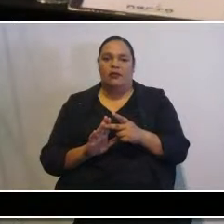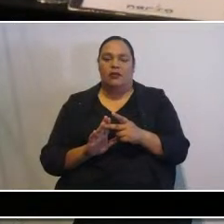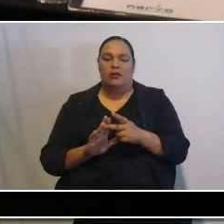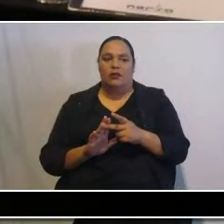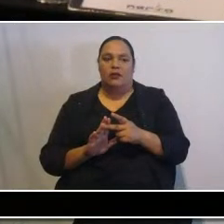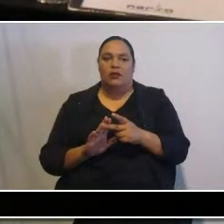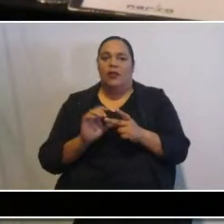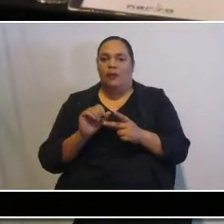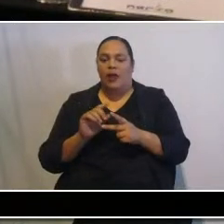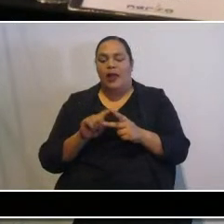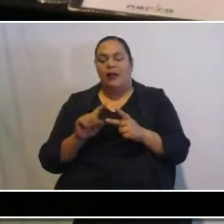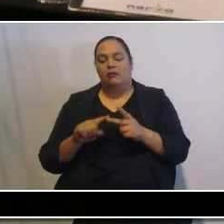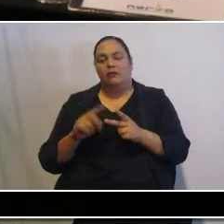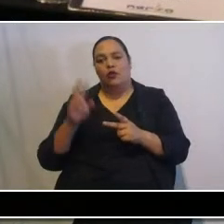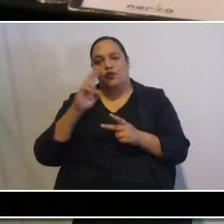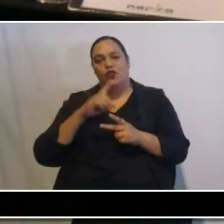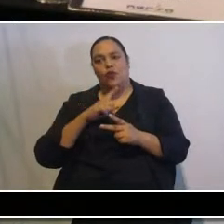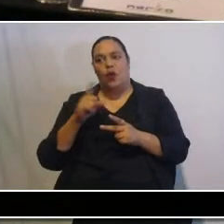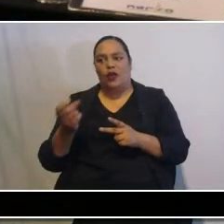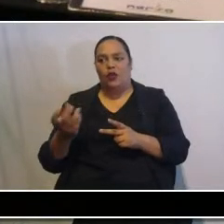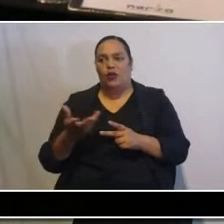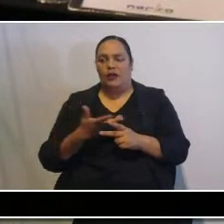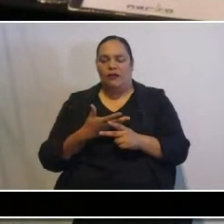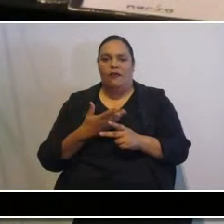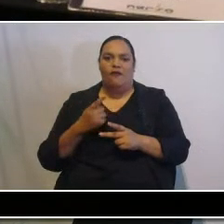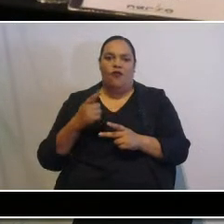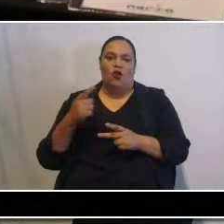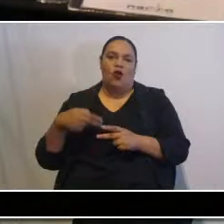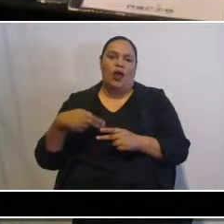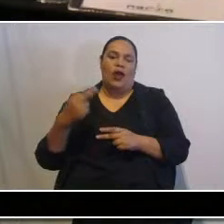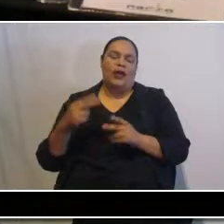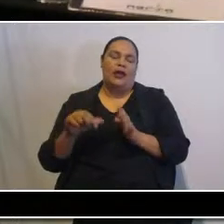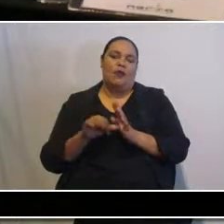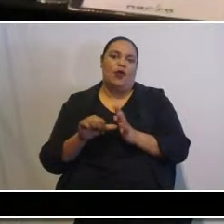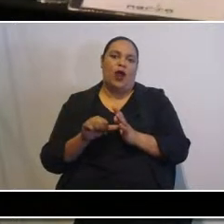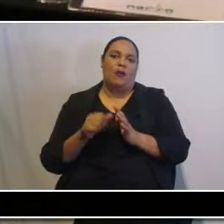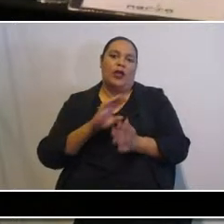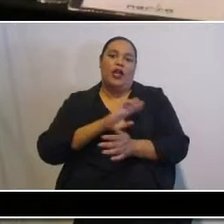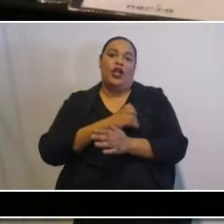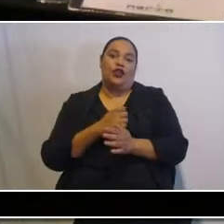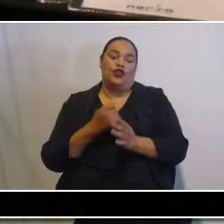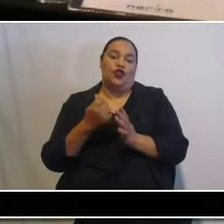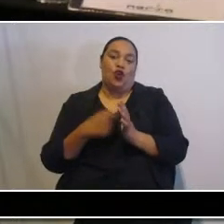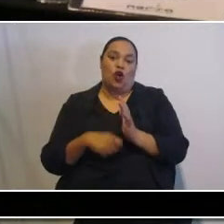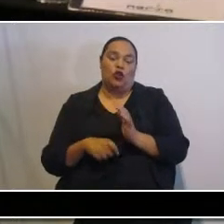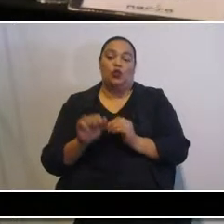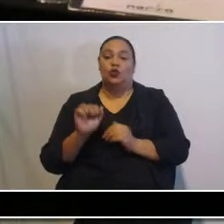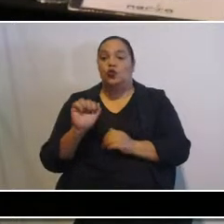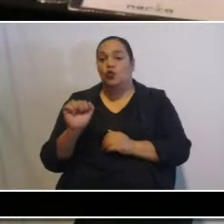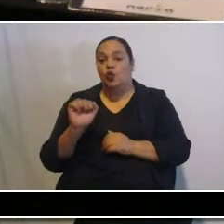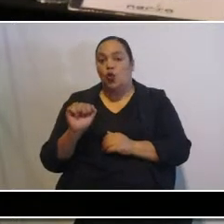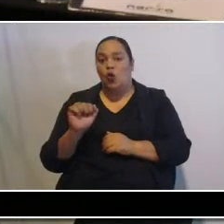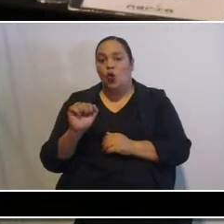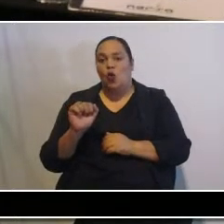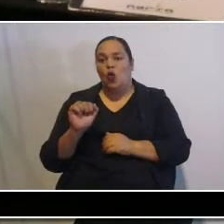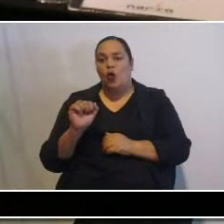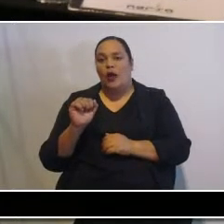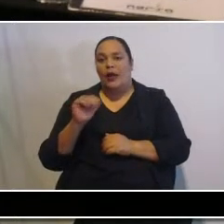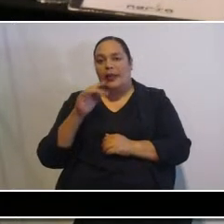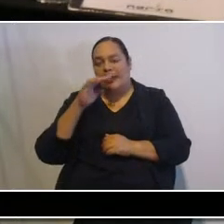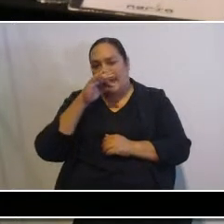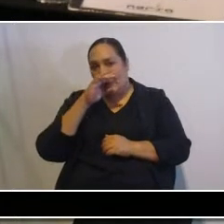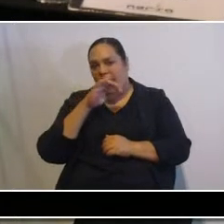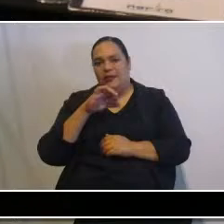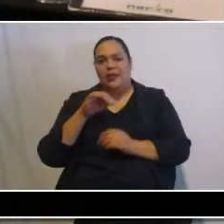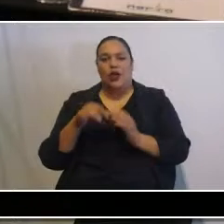which is the second reason you've given for your higher primary energy costs, is your gas and